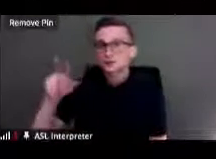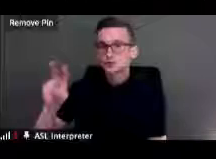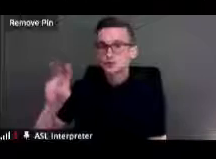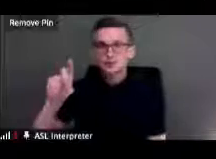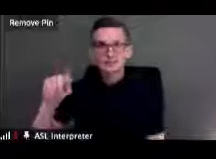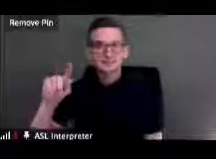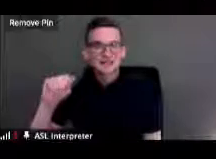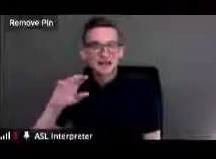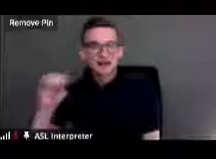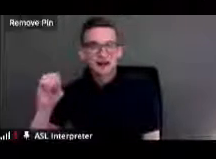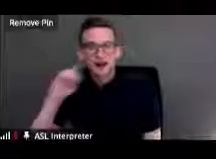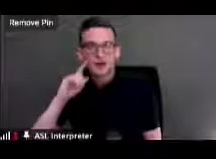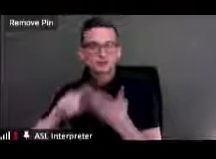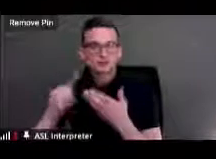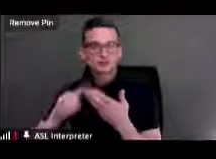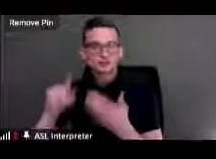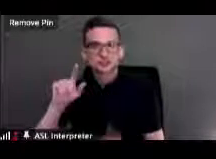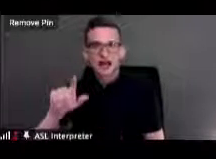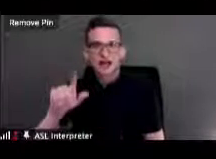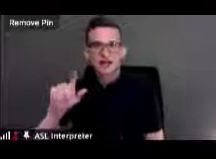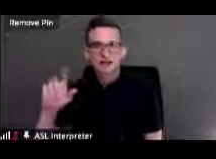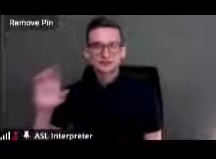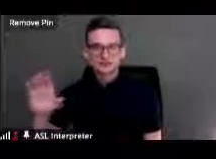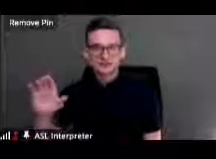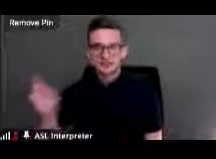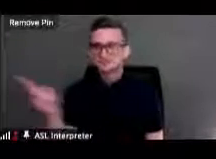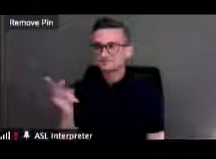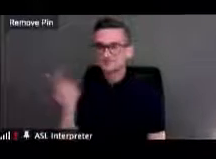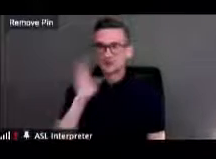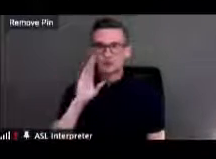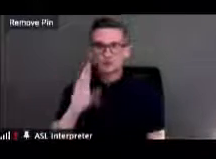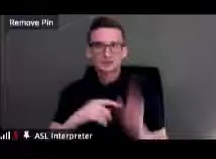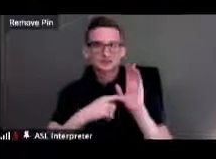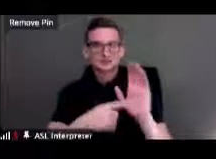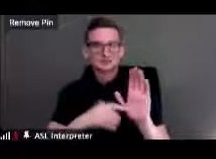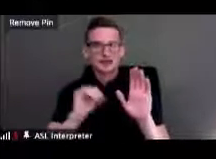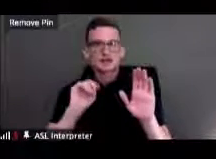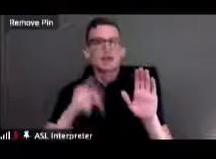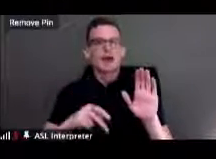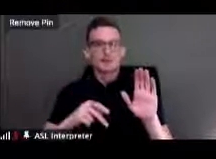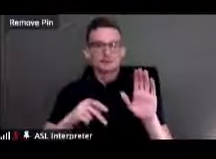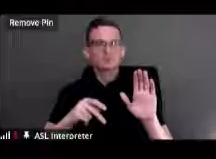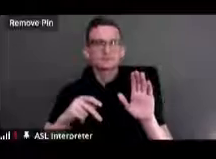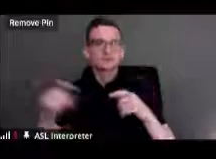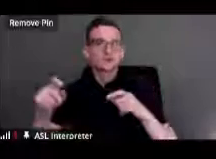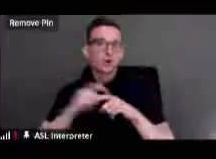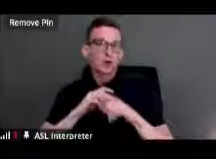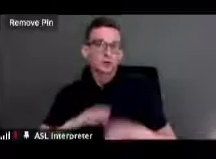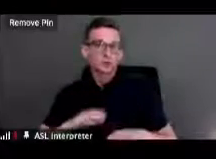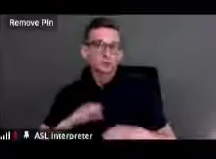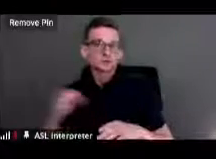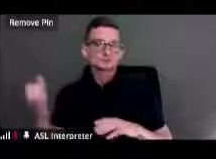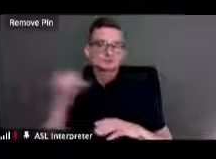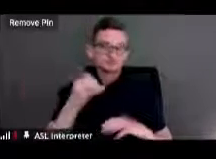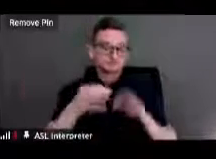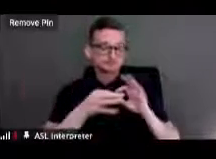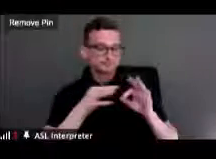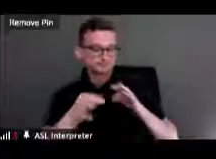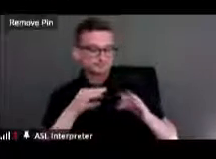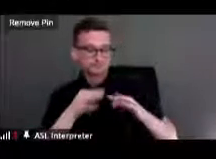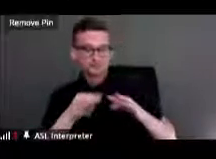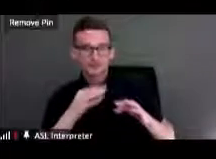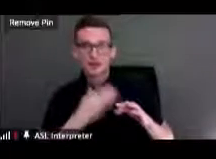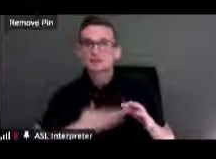be displaying a map of the area that attendees or callers will be describing. Please start with